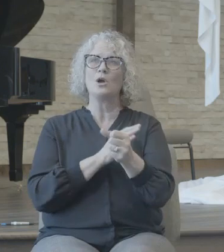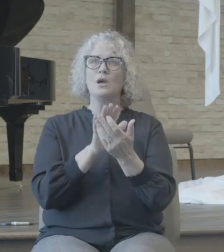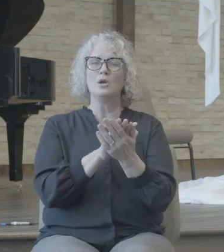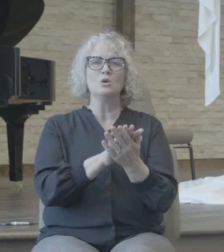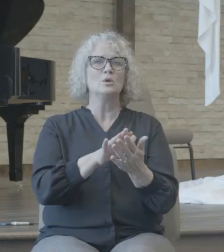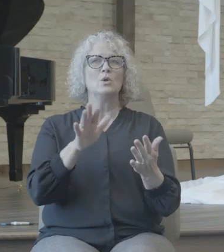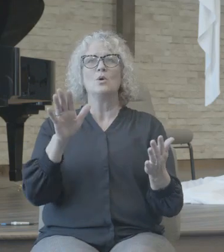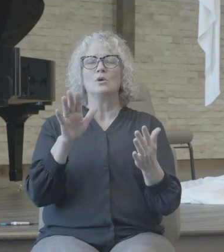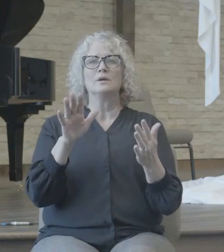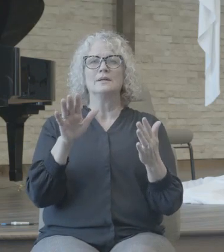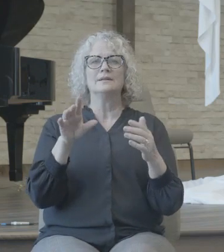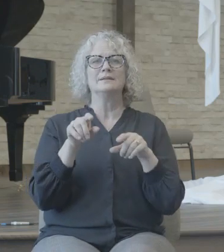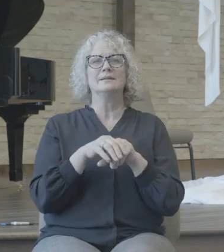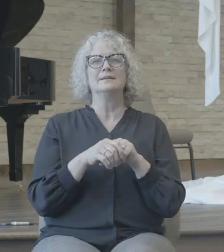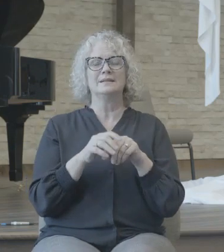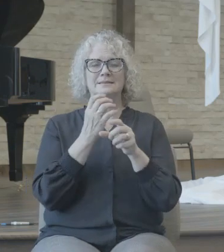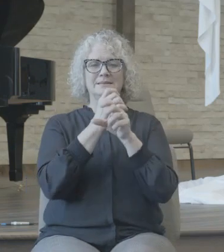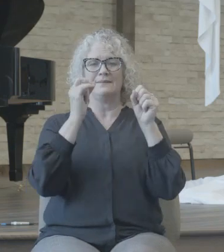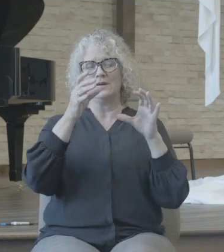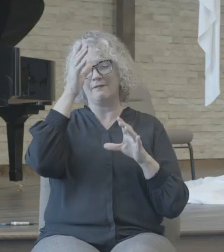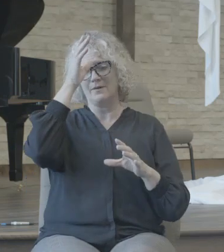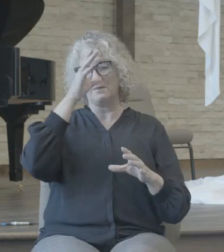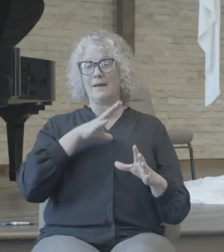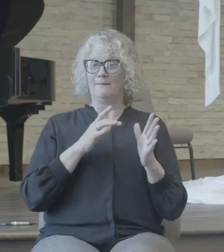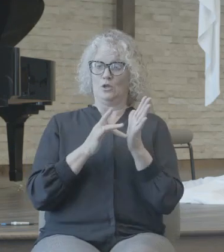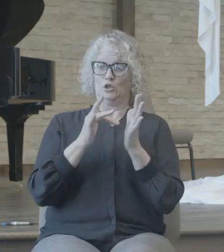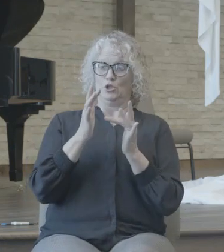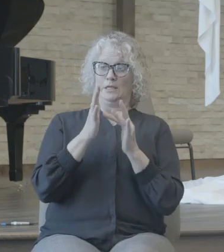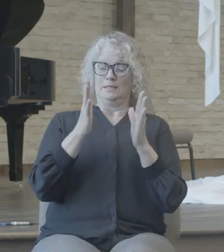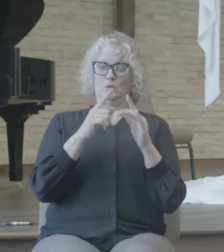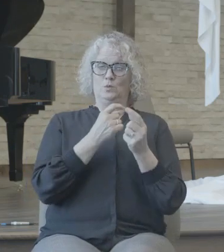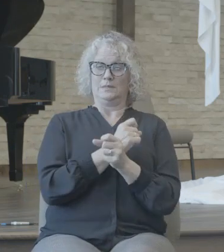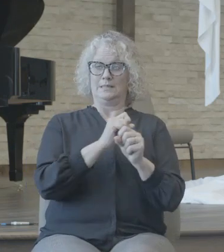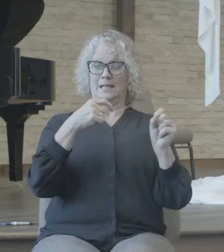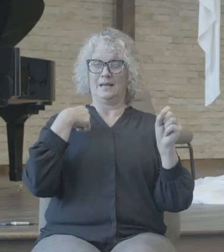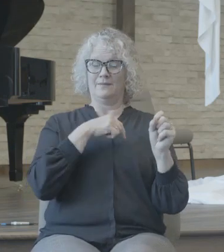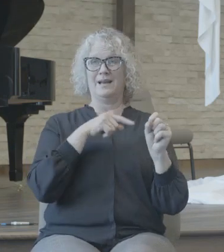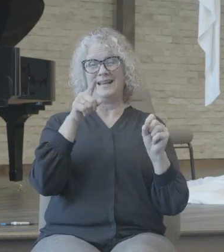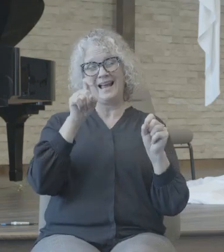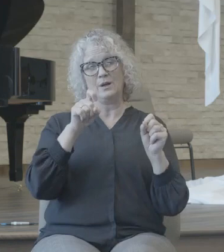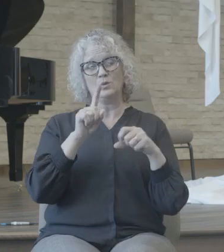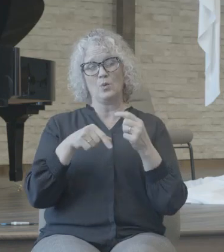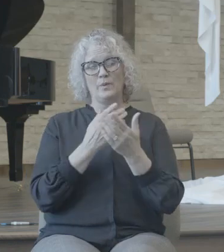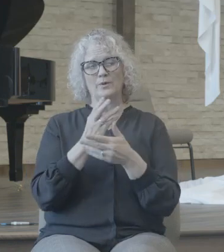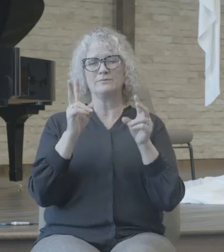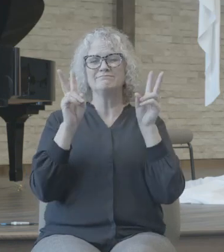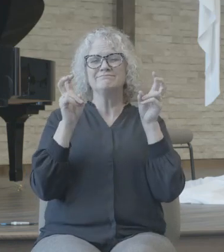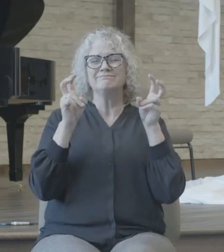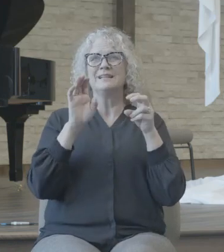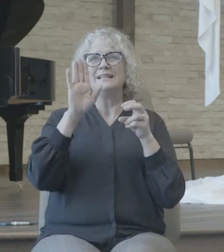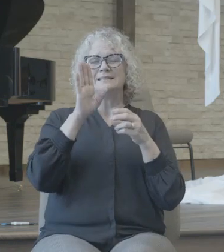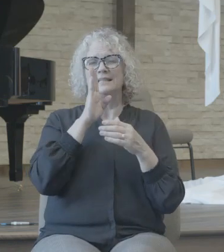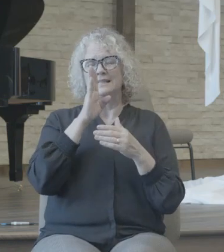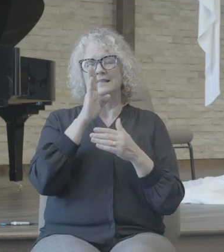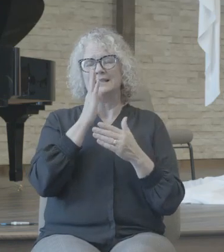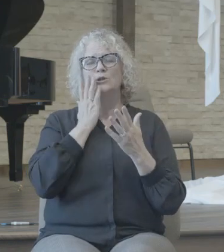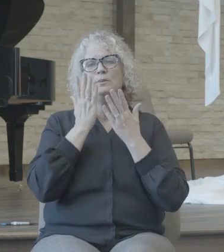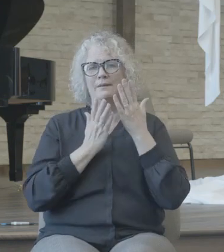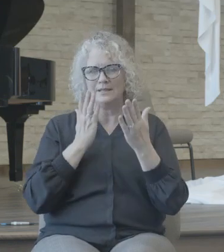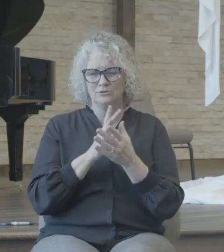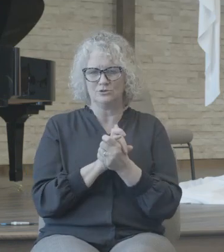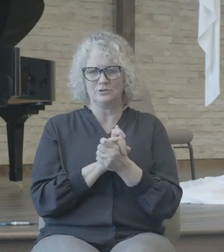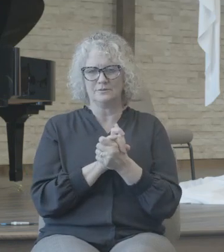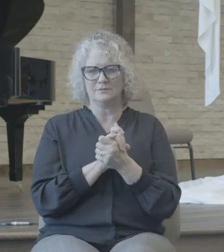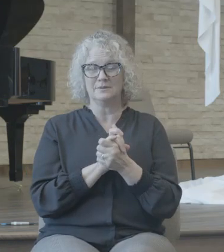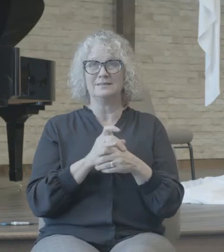to do his saving work, he had to go through what we call his humiliation. And his humiliation started from the time he